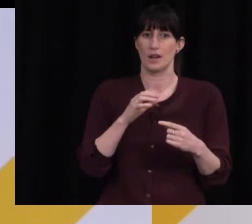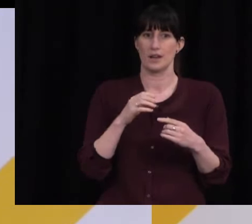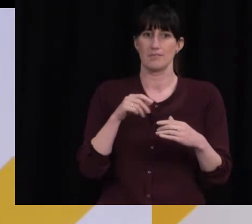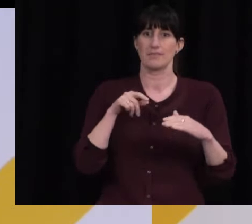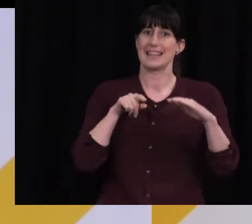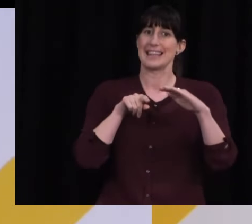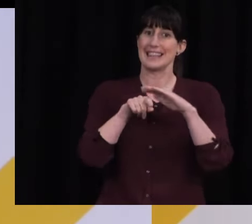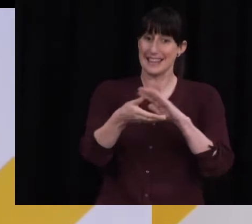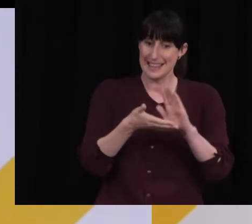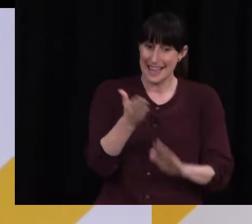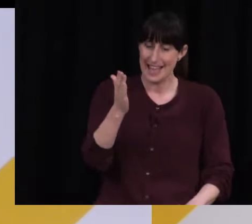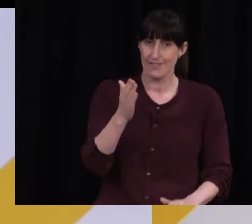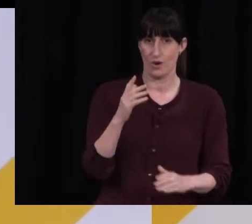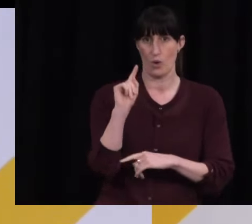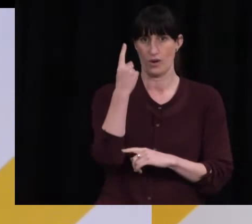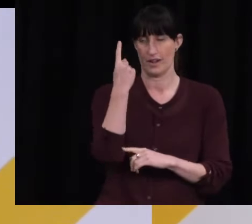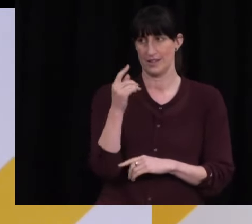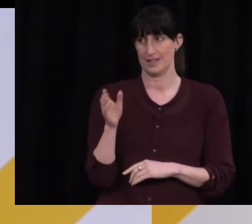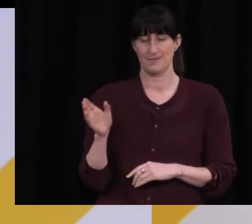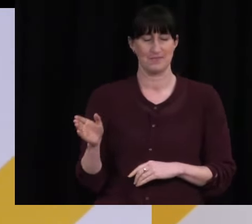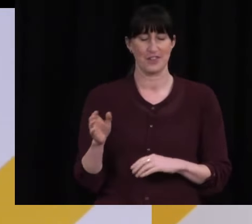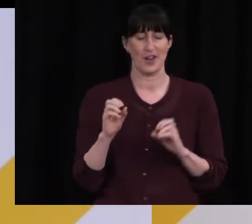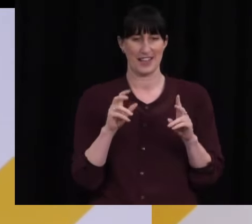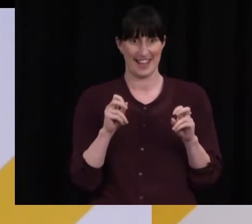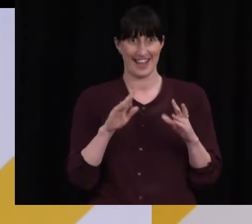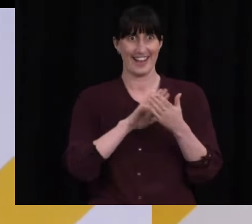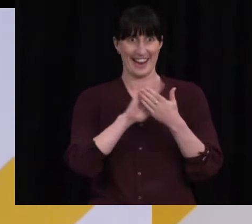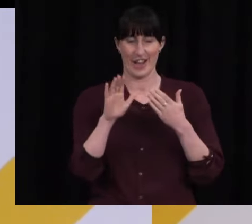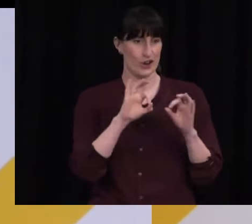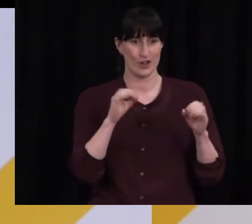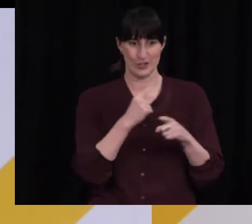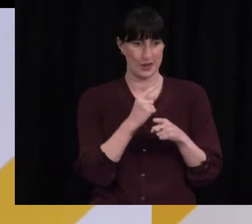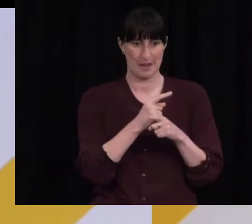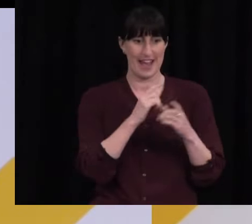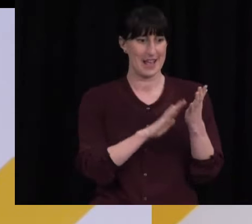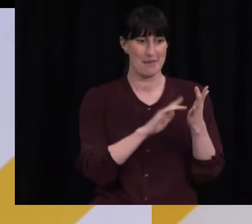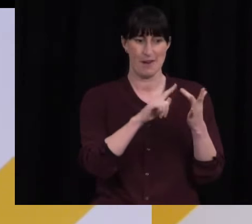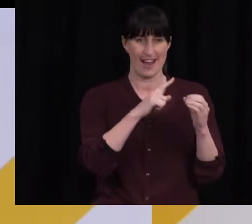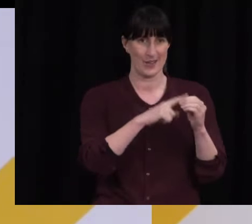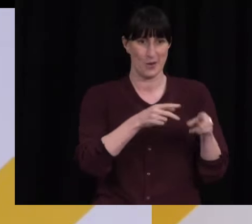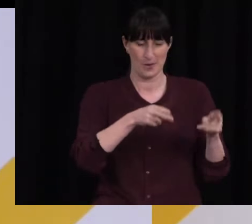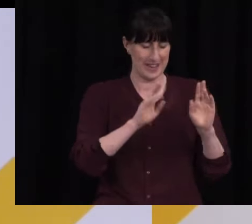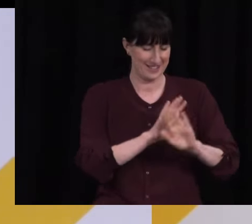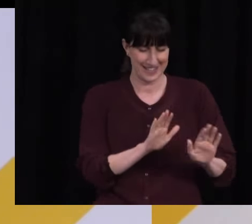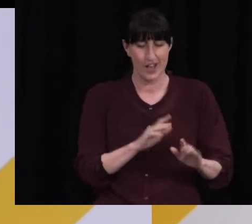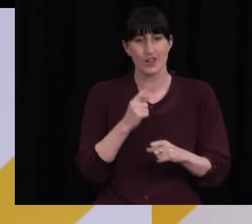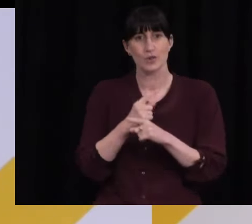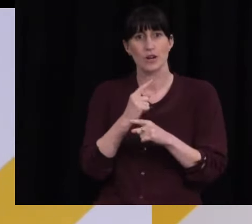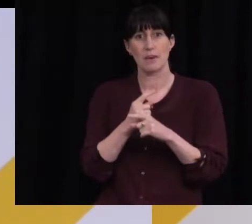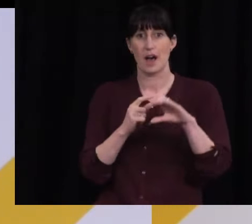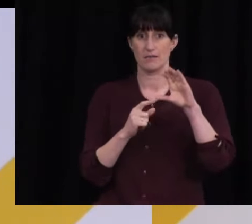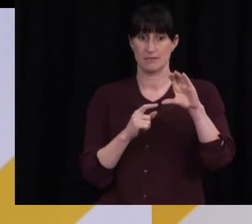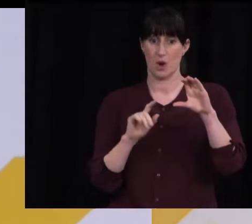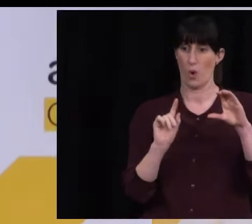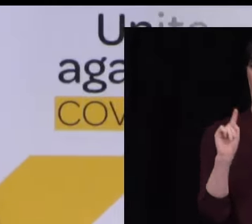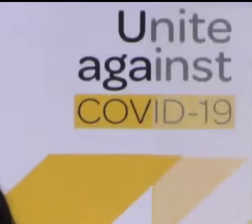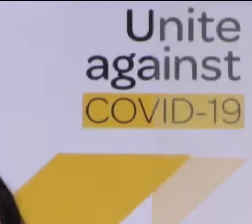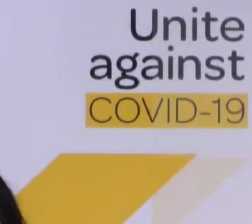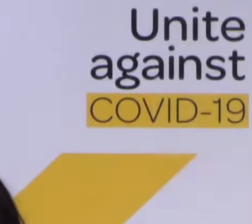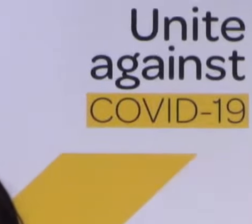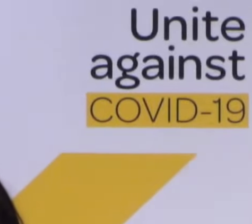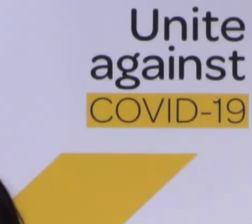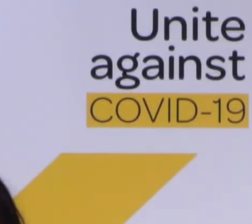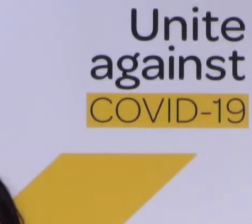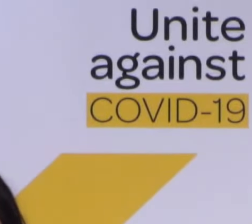with the MIQ regime. With borders, you'll know that there'll be some individuals who have been at Auckland for some time who may be